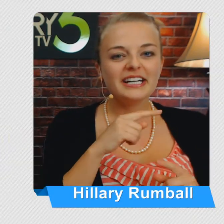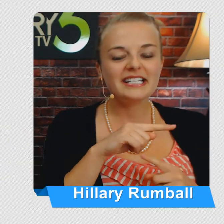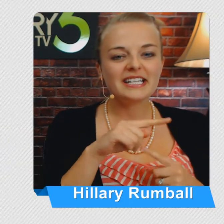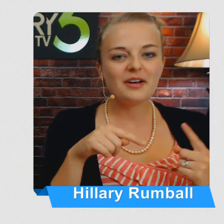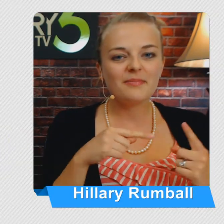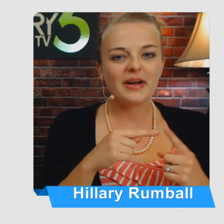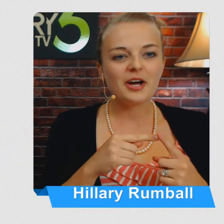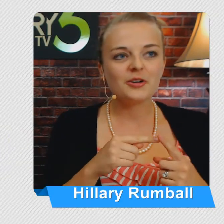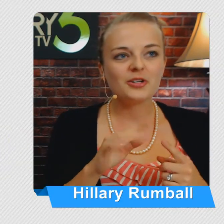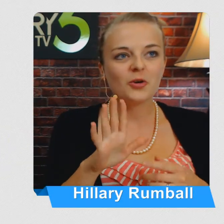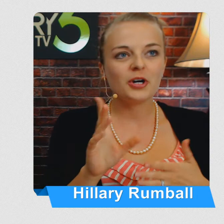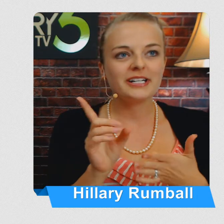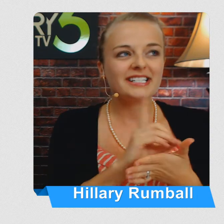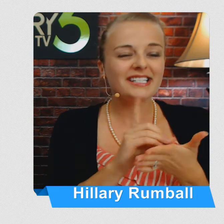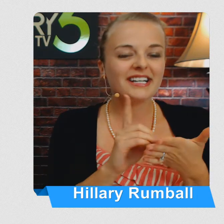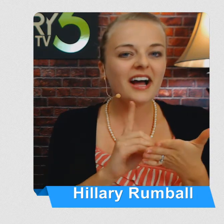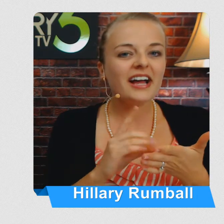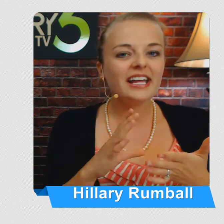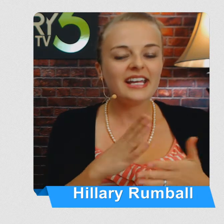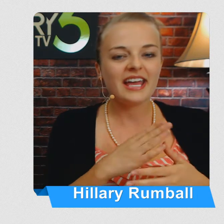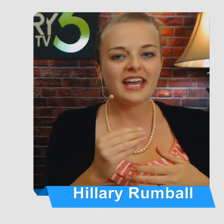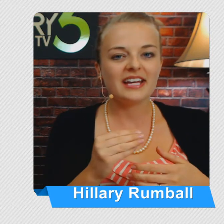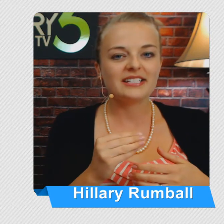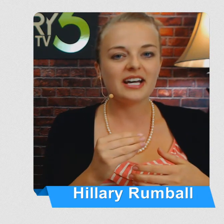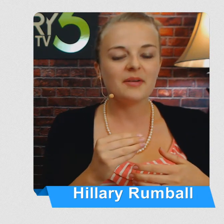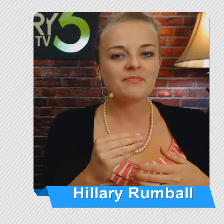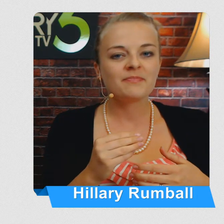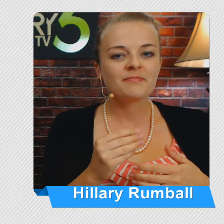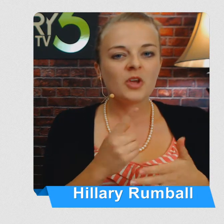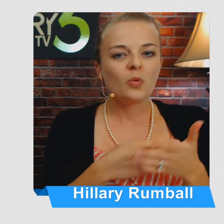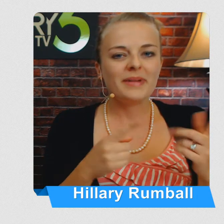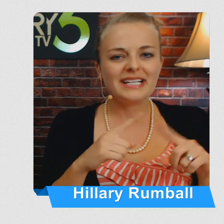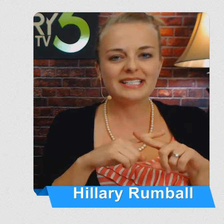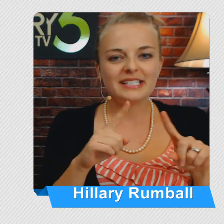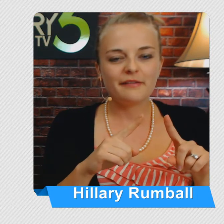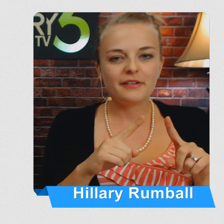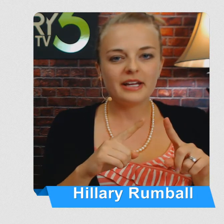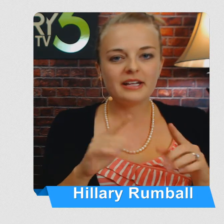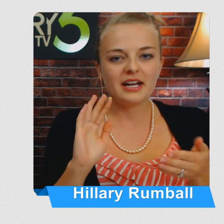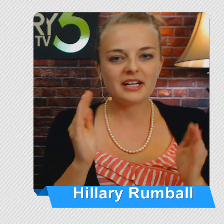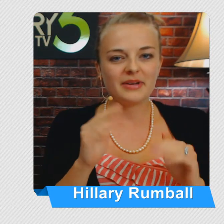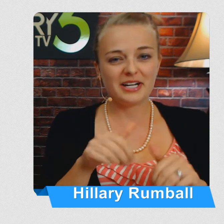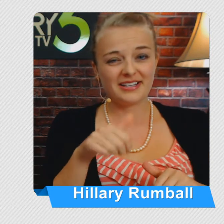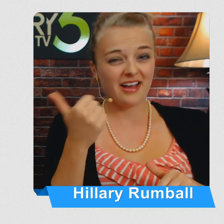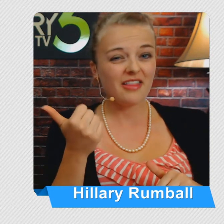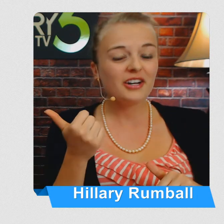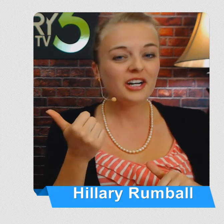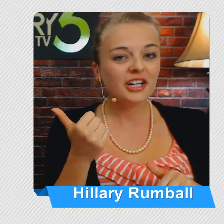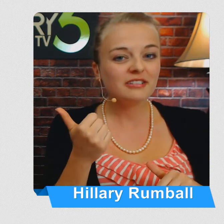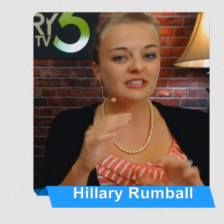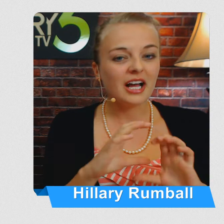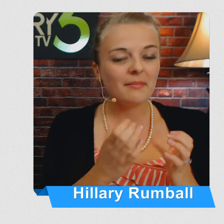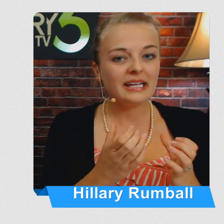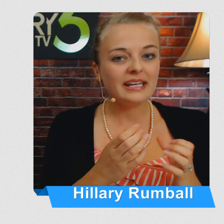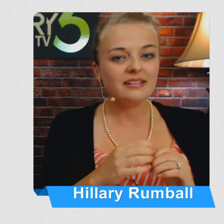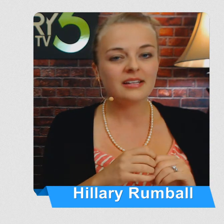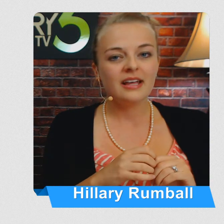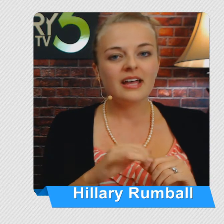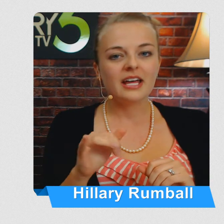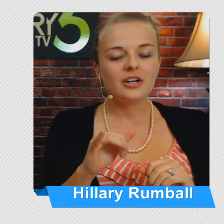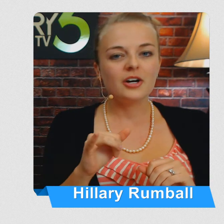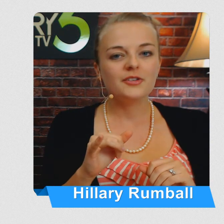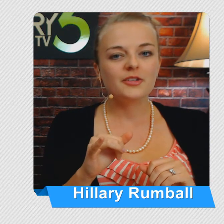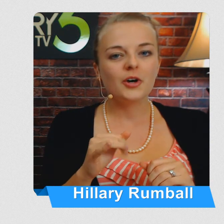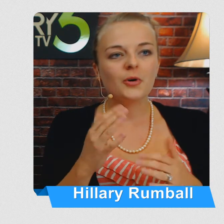just curious about your design and what makes it different compared to other companies